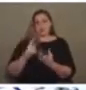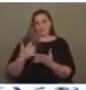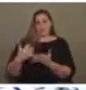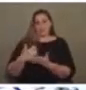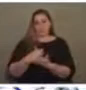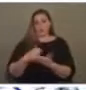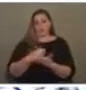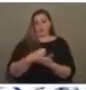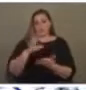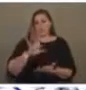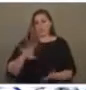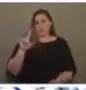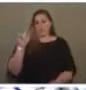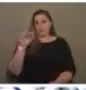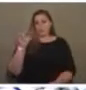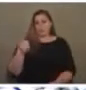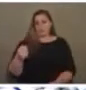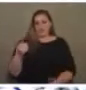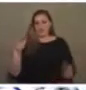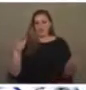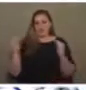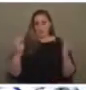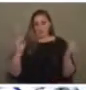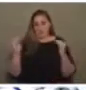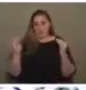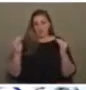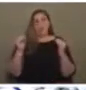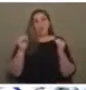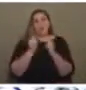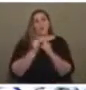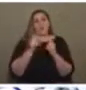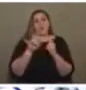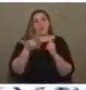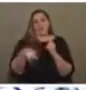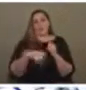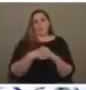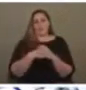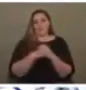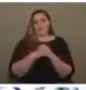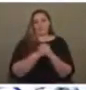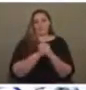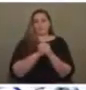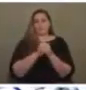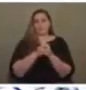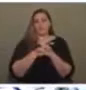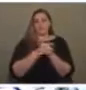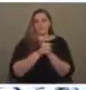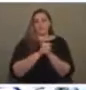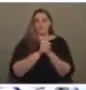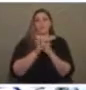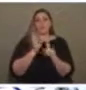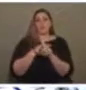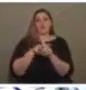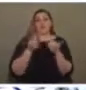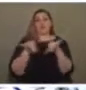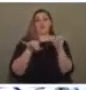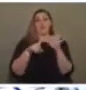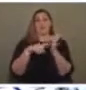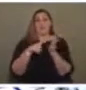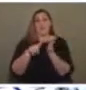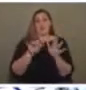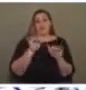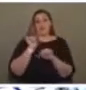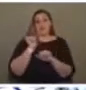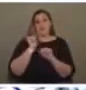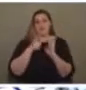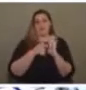by around 20% relative to what they would have been without that. In other words, if you applied these same paid leave requirements to Florida, their wages would